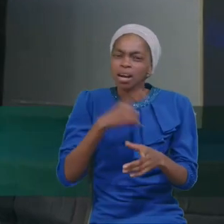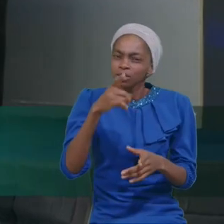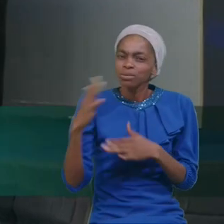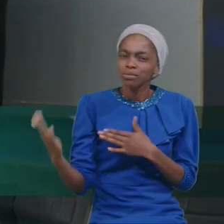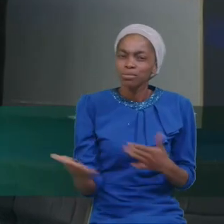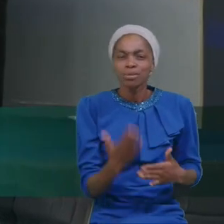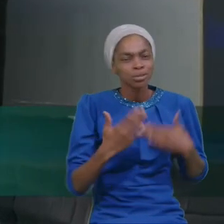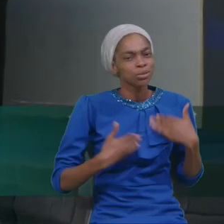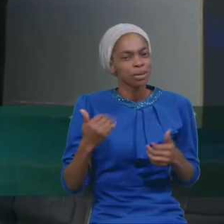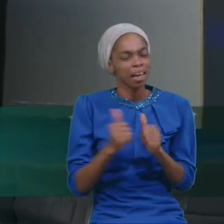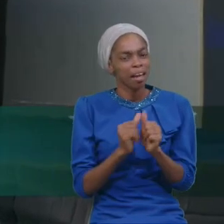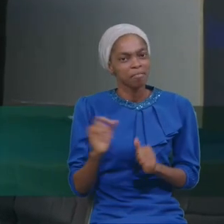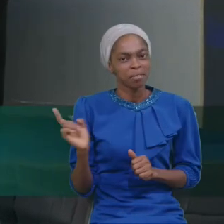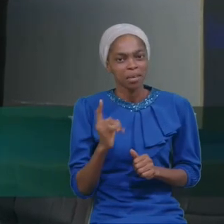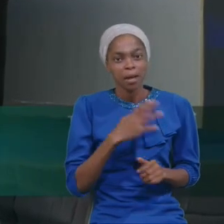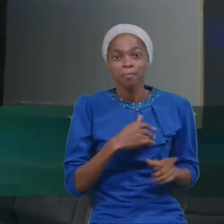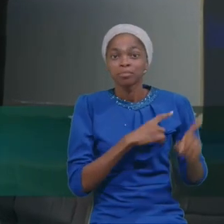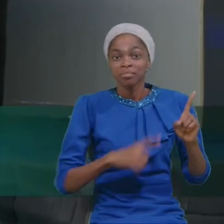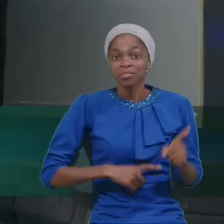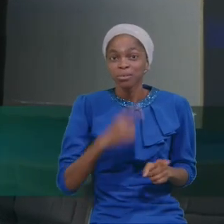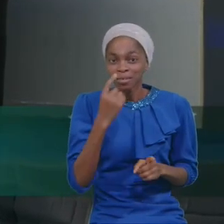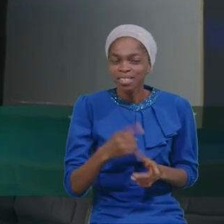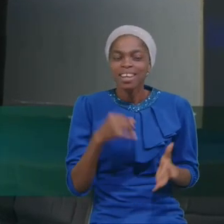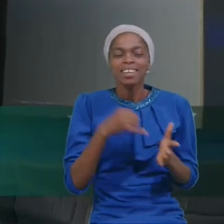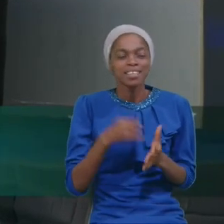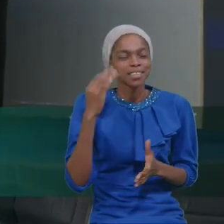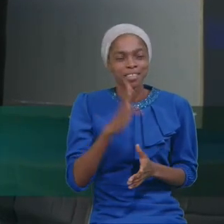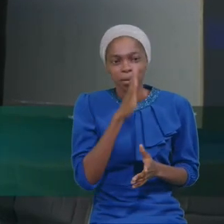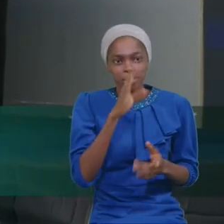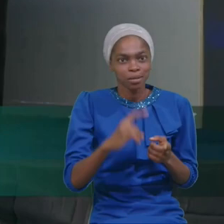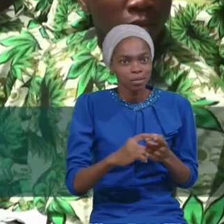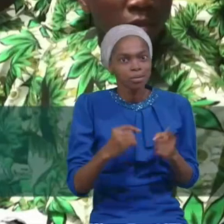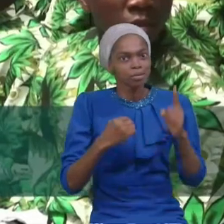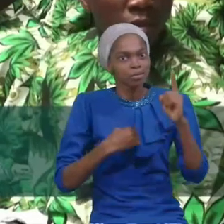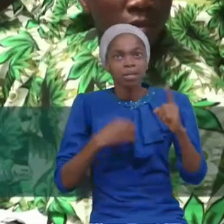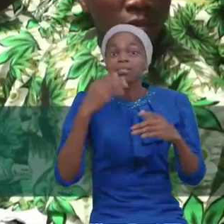heaven, when they mention your name, there'll be joy in heaven.